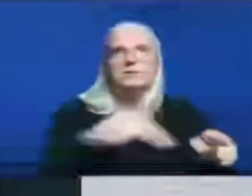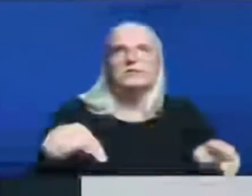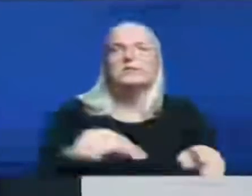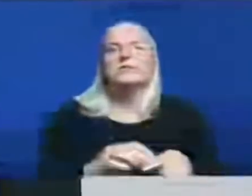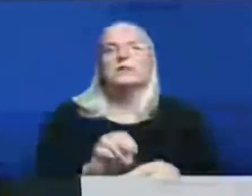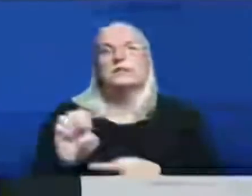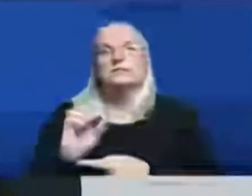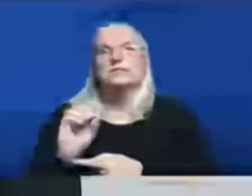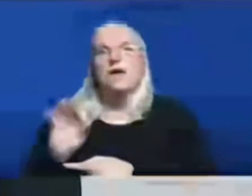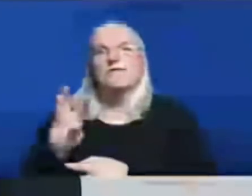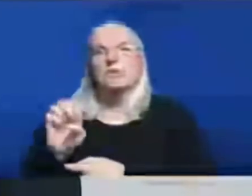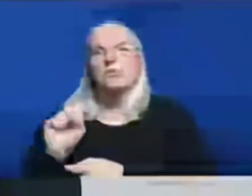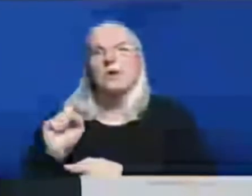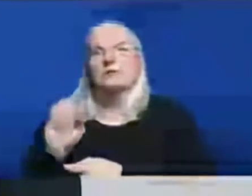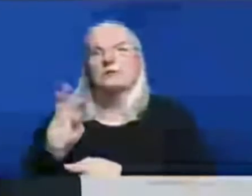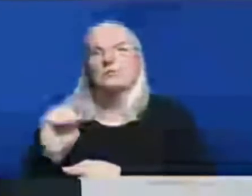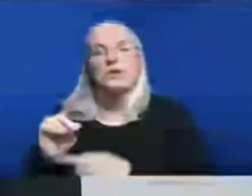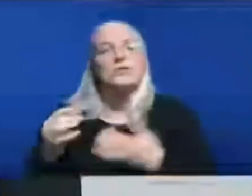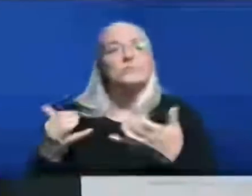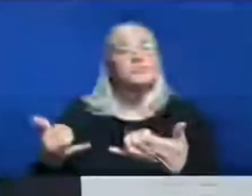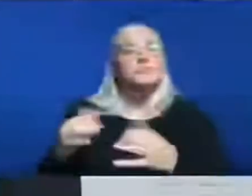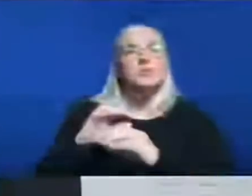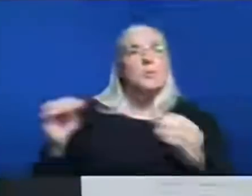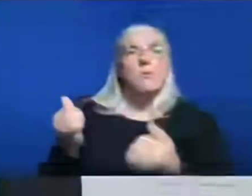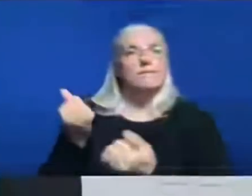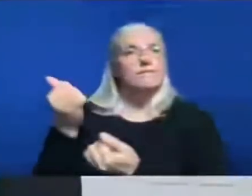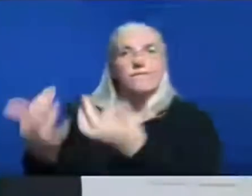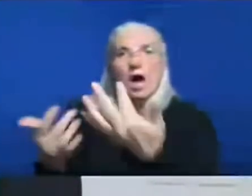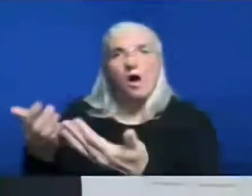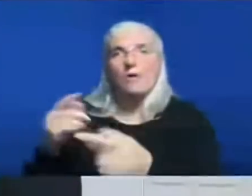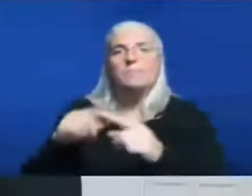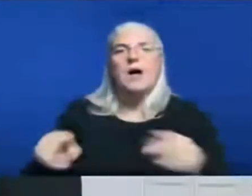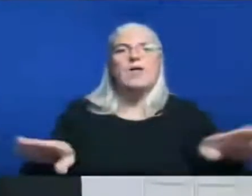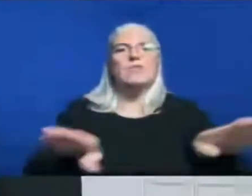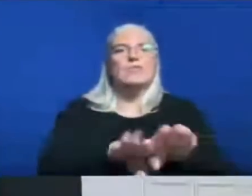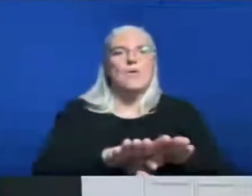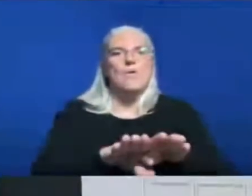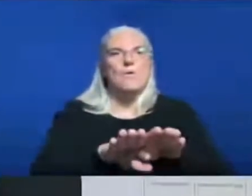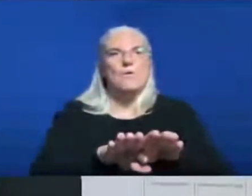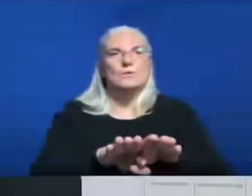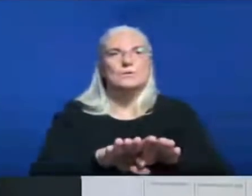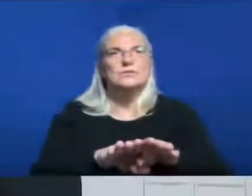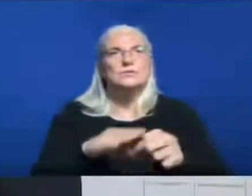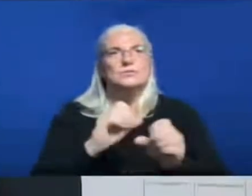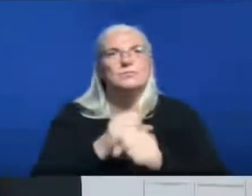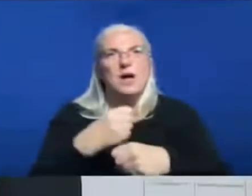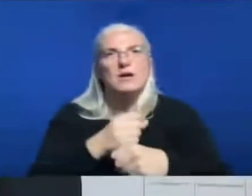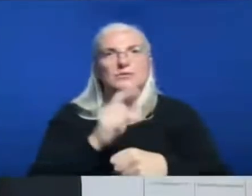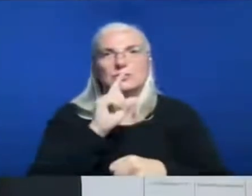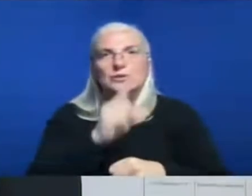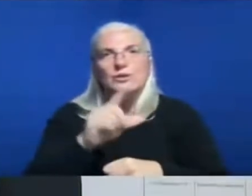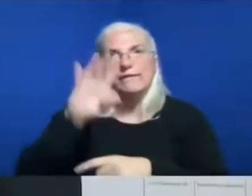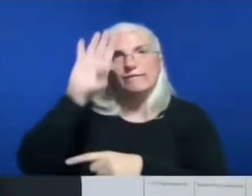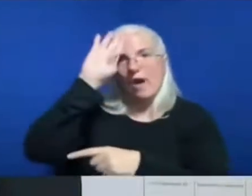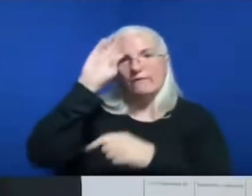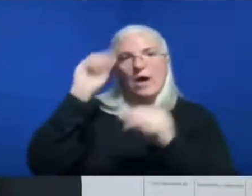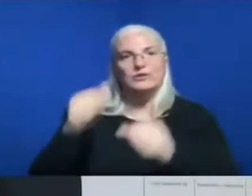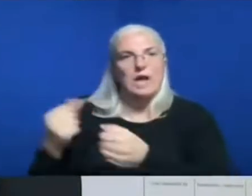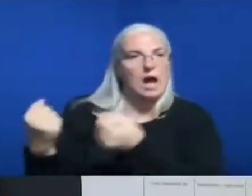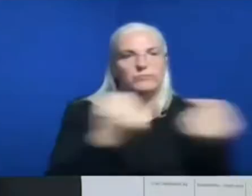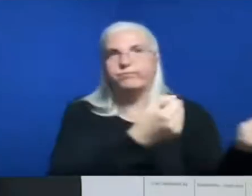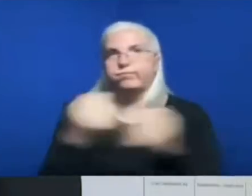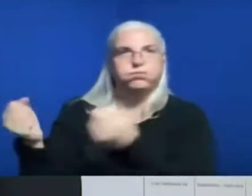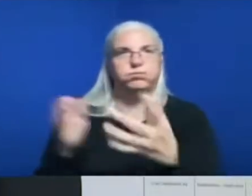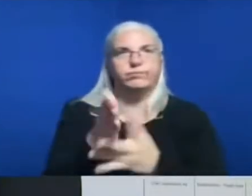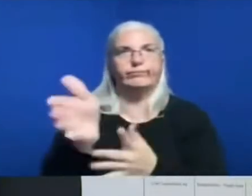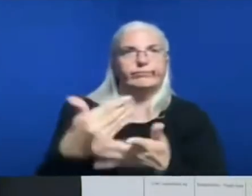activity in that area, but it's closed due to ingress and egress of fire personnel and for Caltrans to do fire damage restoration to the roadway